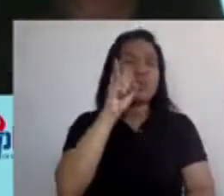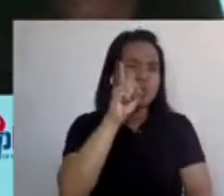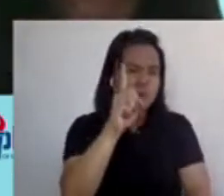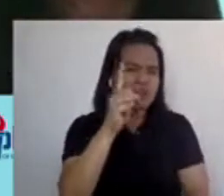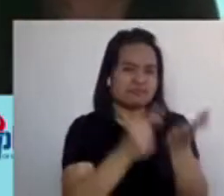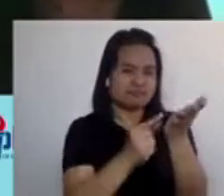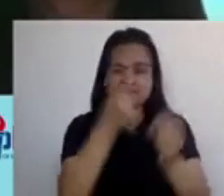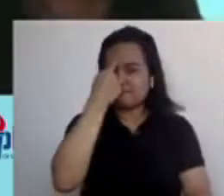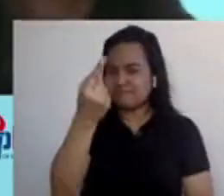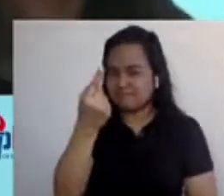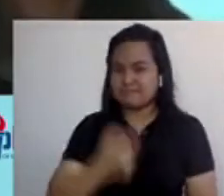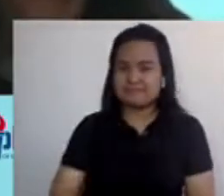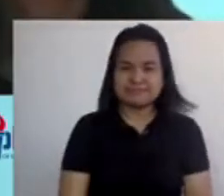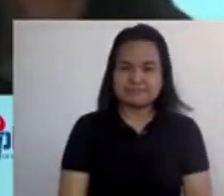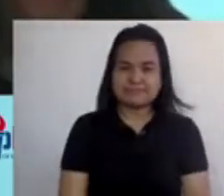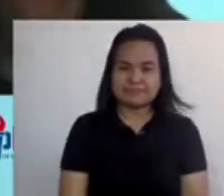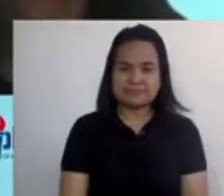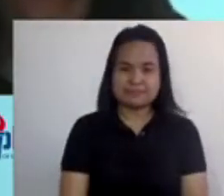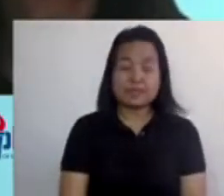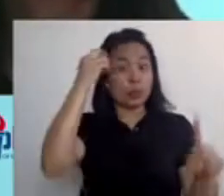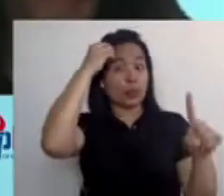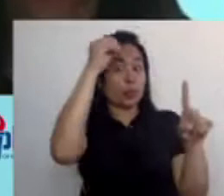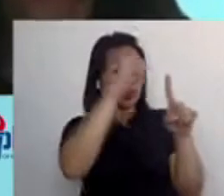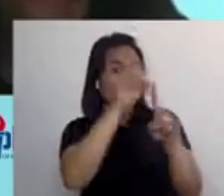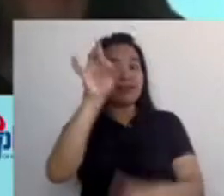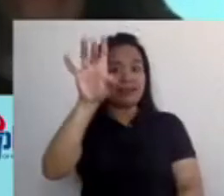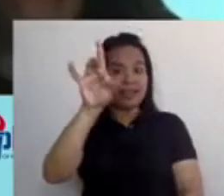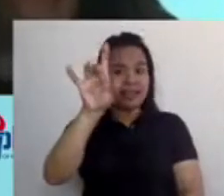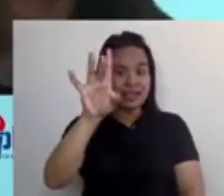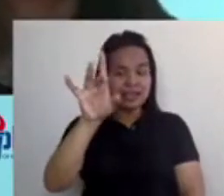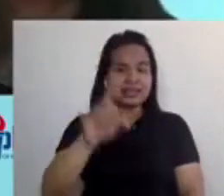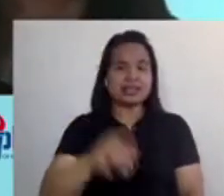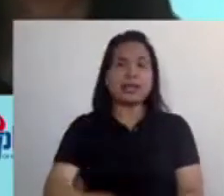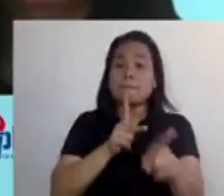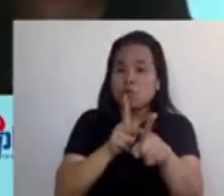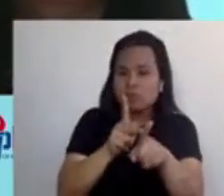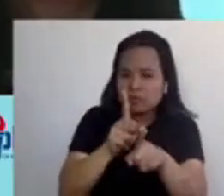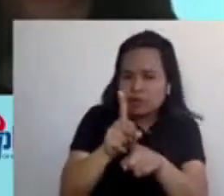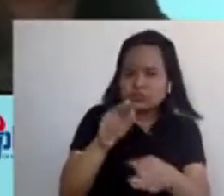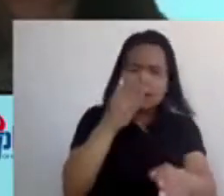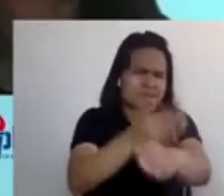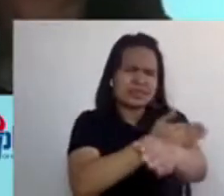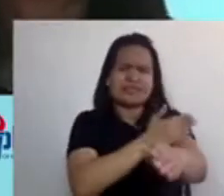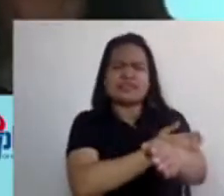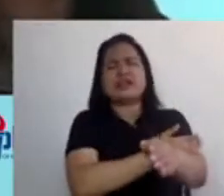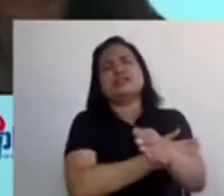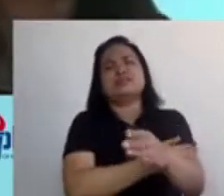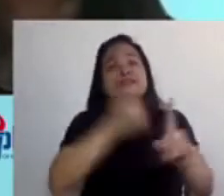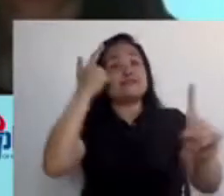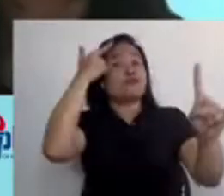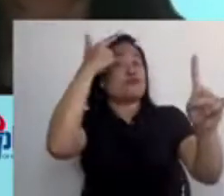Okay, objective 18, set professional development goals based on the PPST. We have here 4 kinds